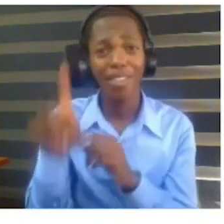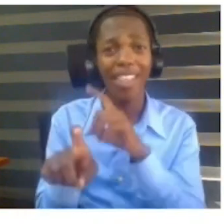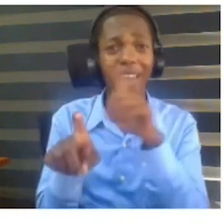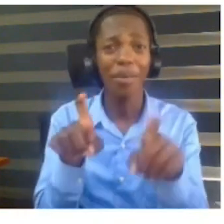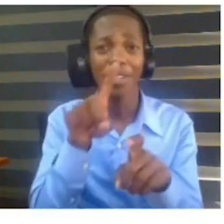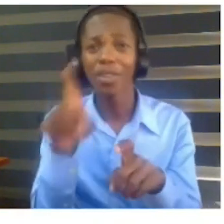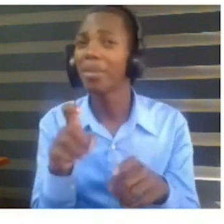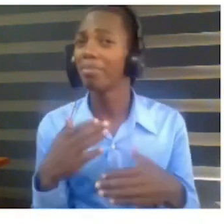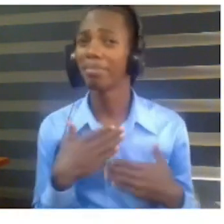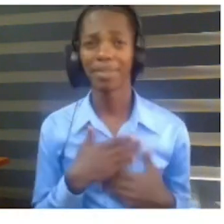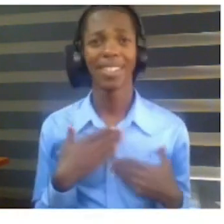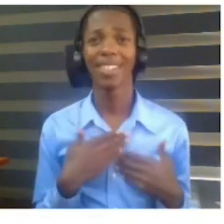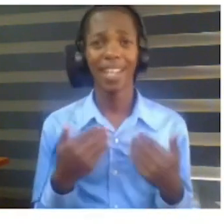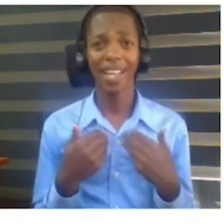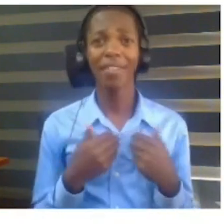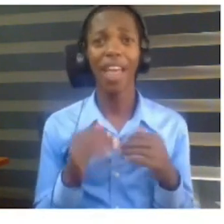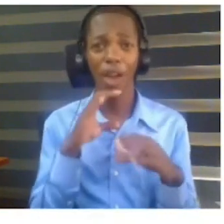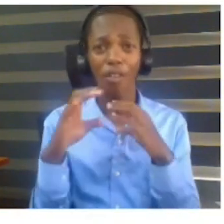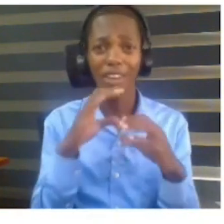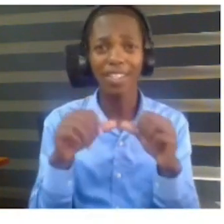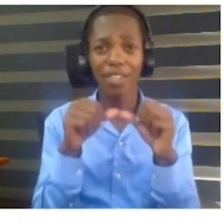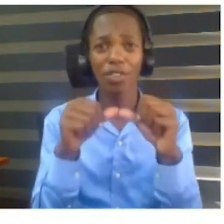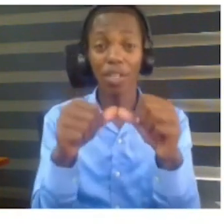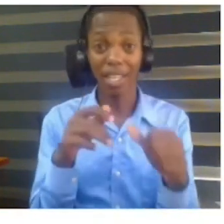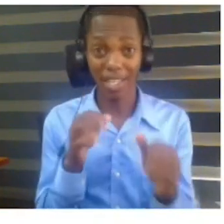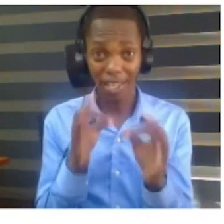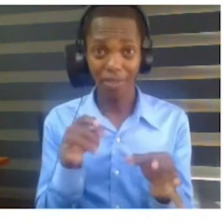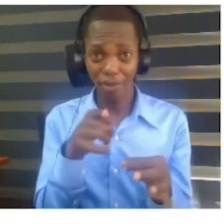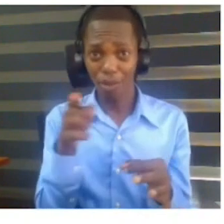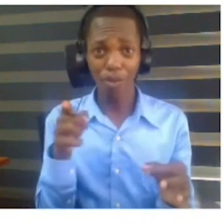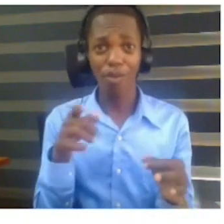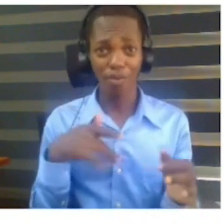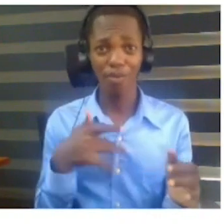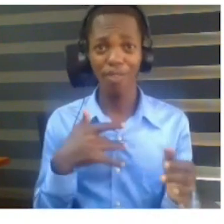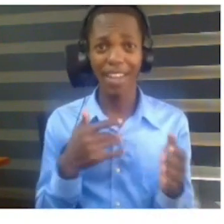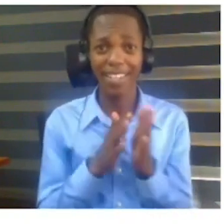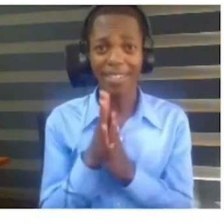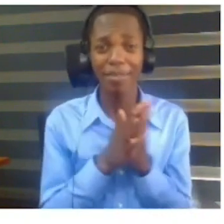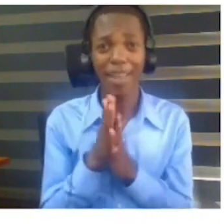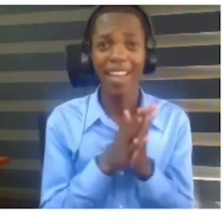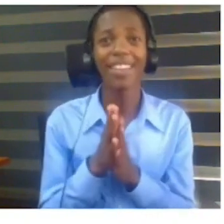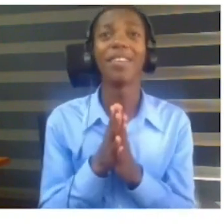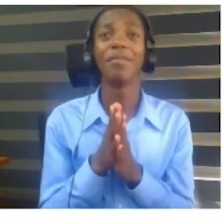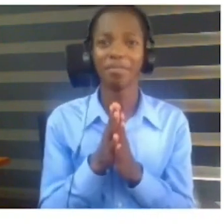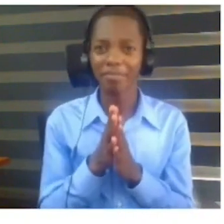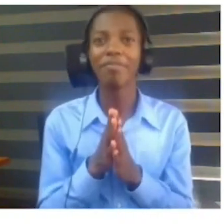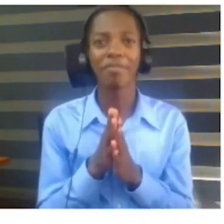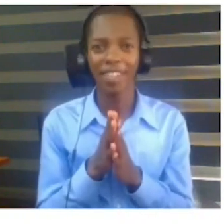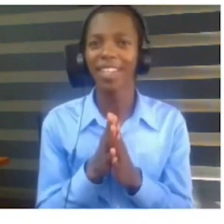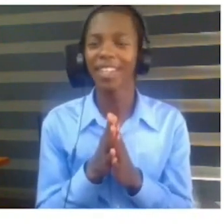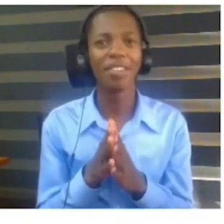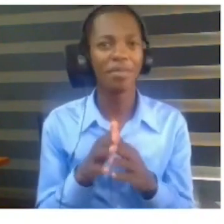the conversation going. If you felt inspired, allow that emotion to lead to